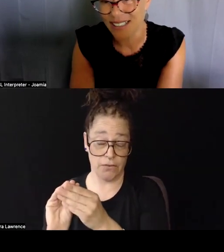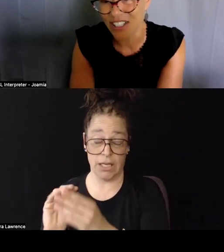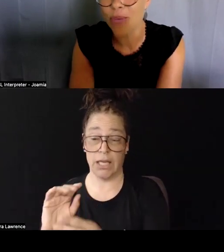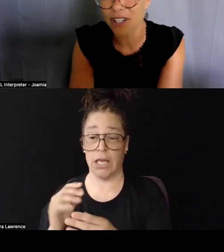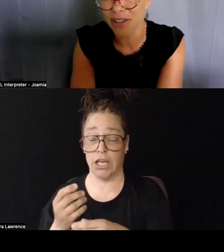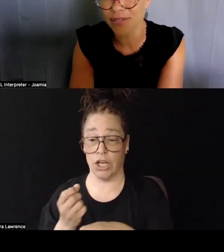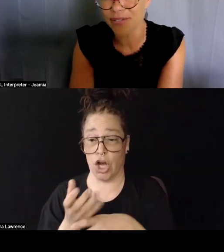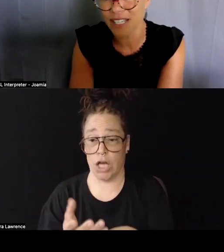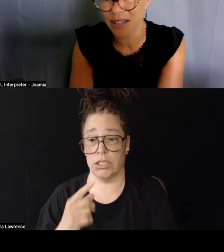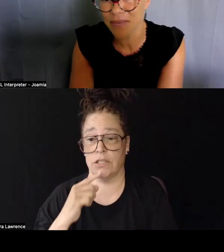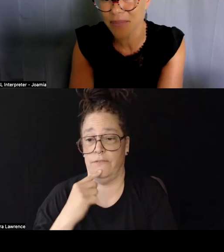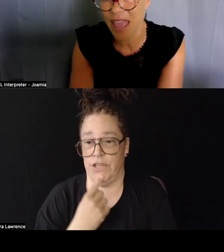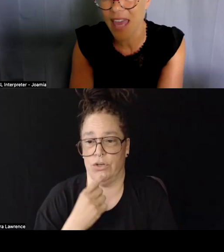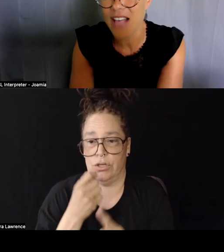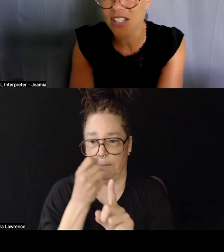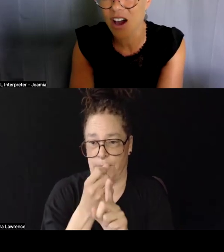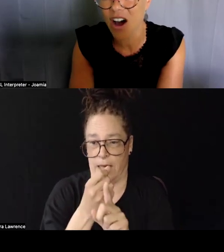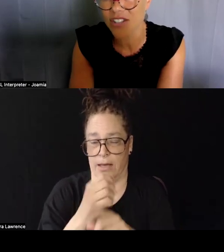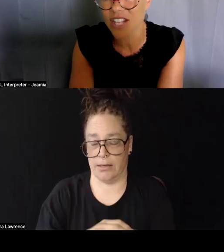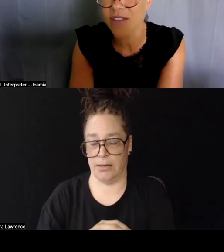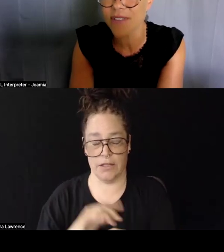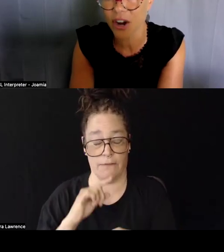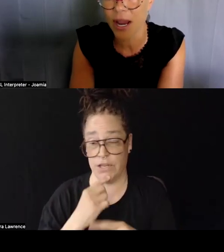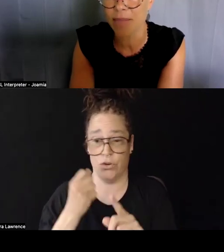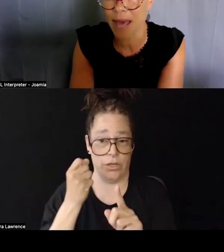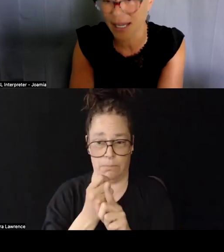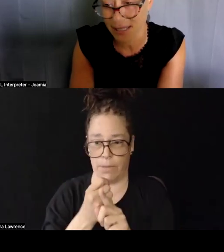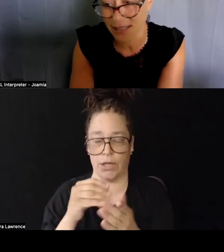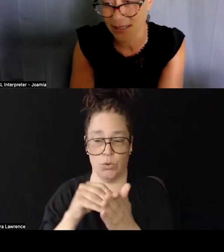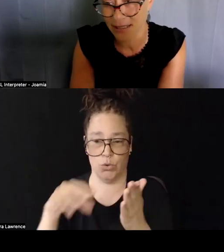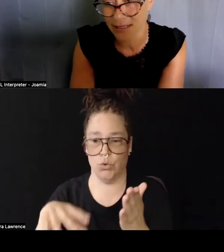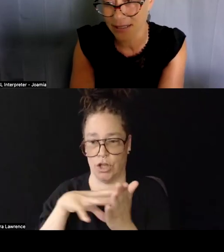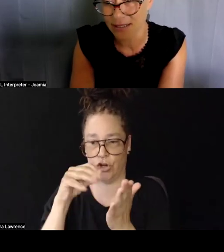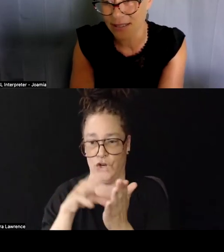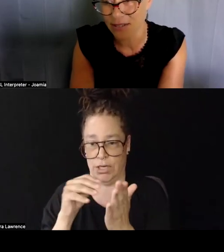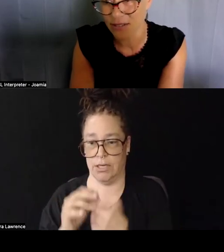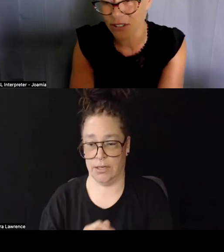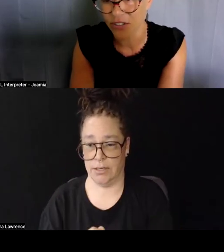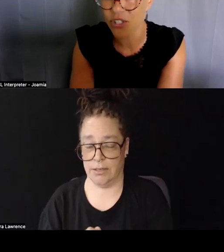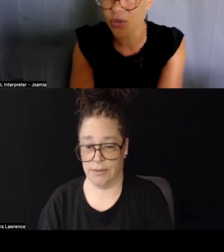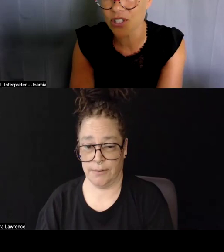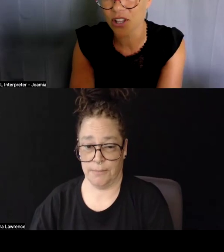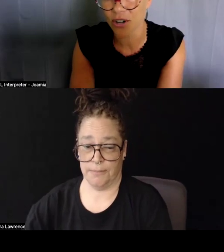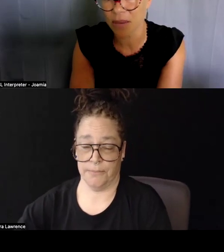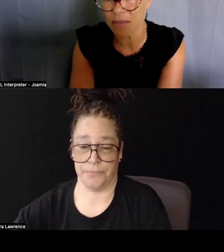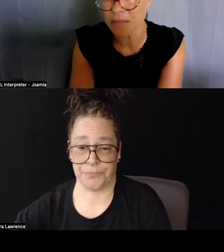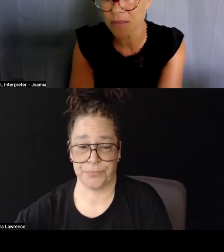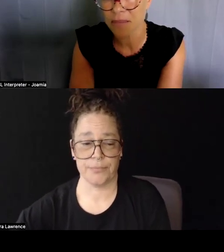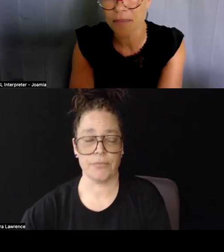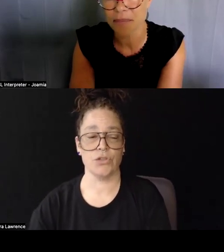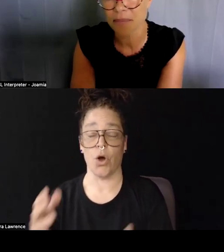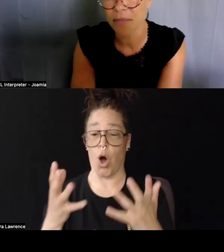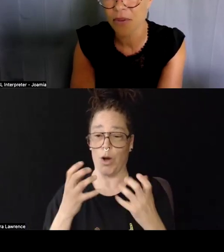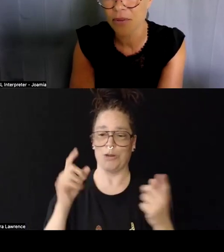Cumulatively, it has caused severe impact. to the students' learning.